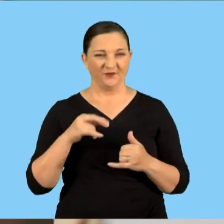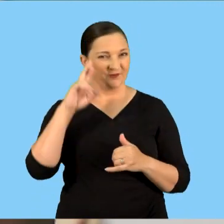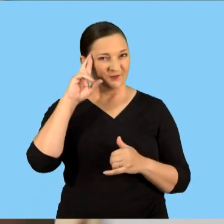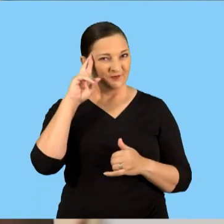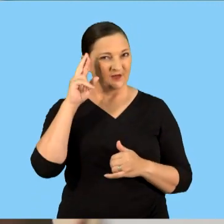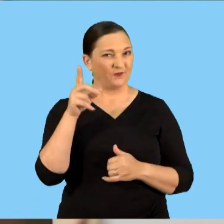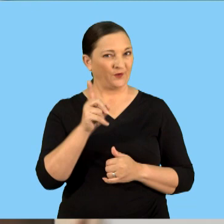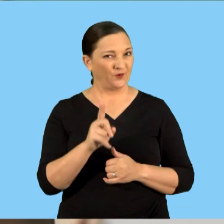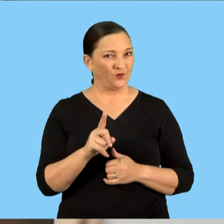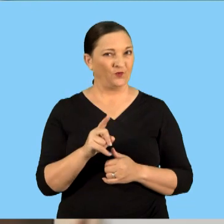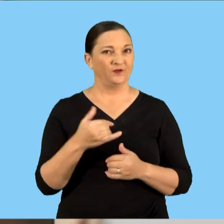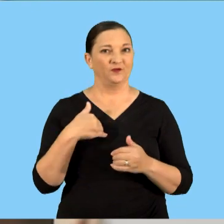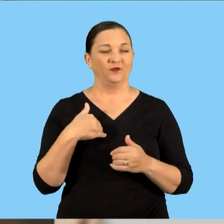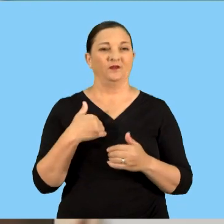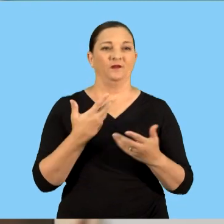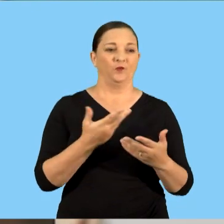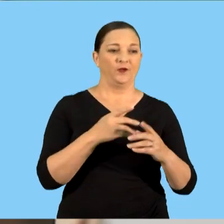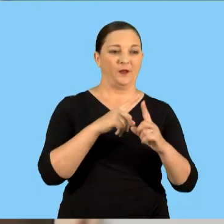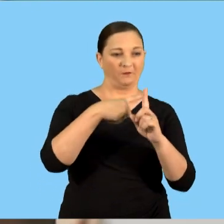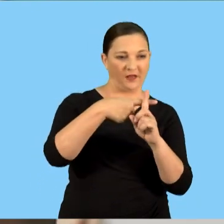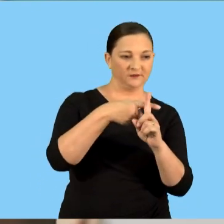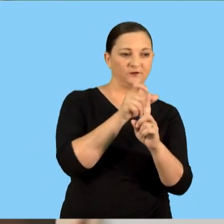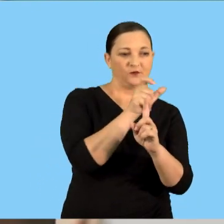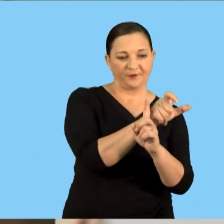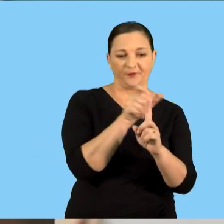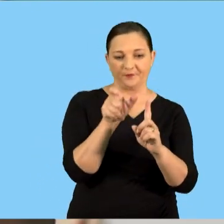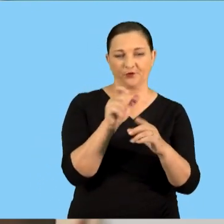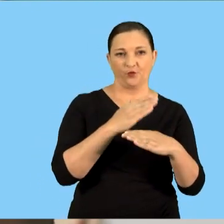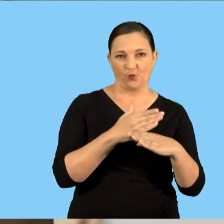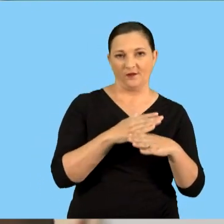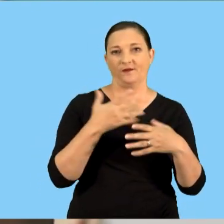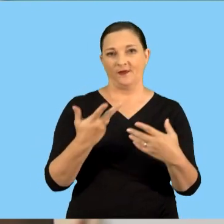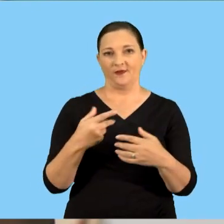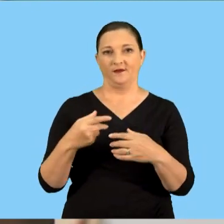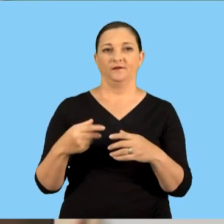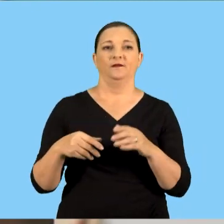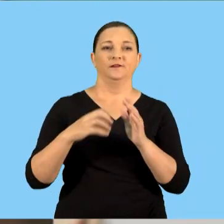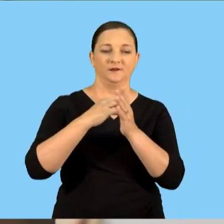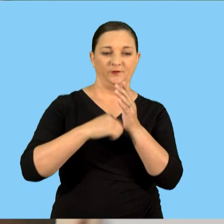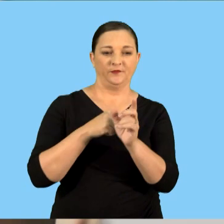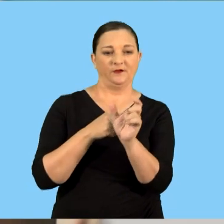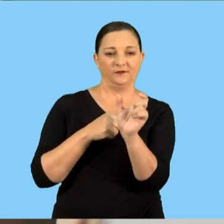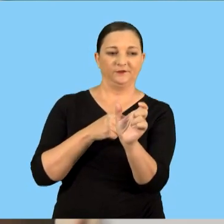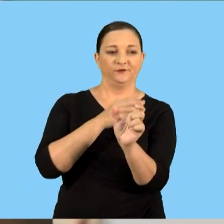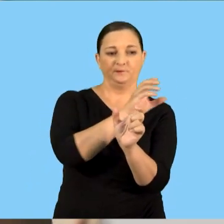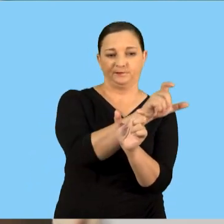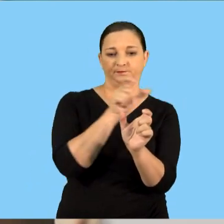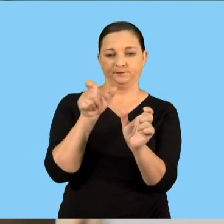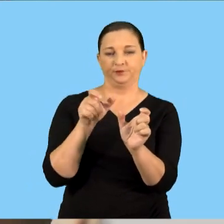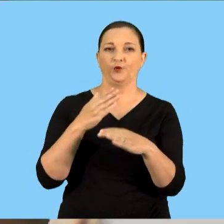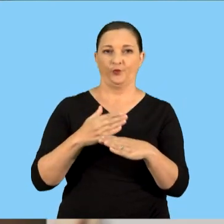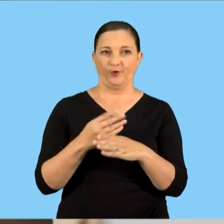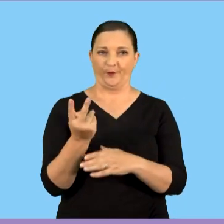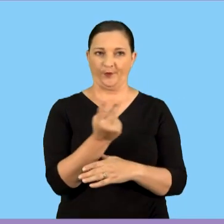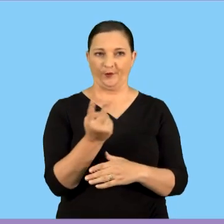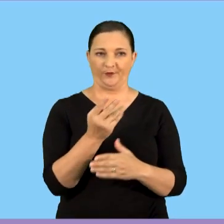are working on either sides of the addition and the subtraction. Let's look at the first one